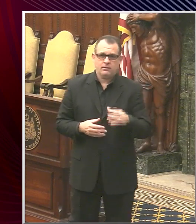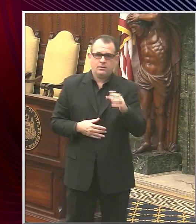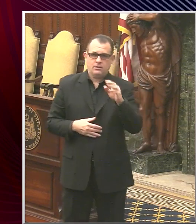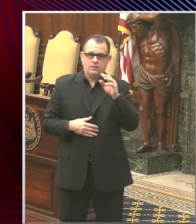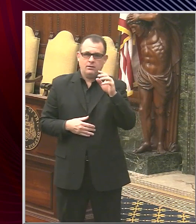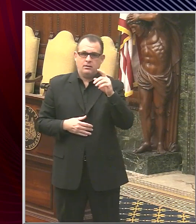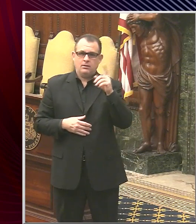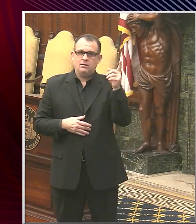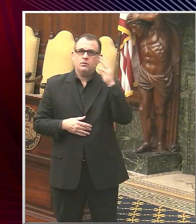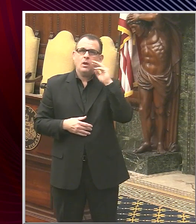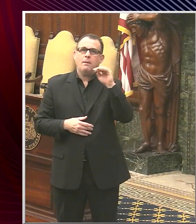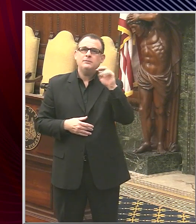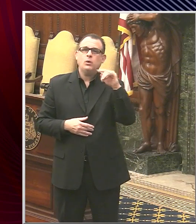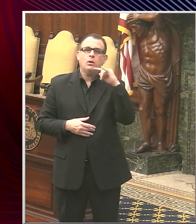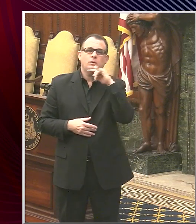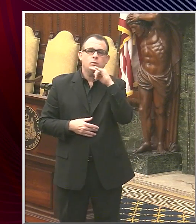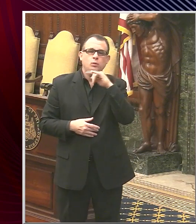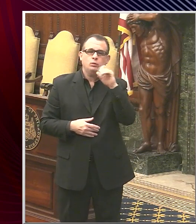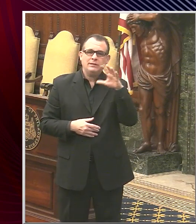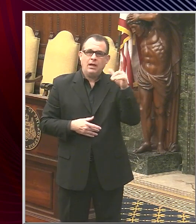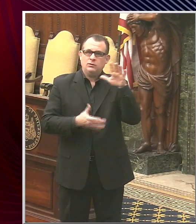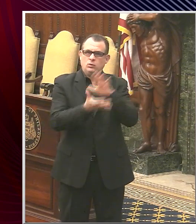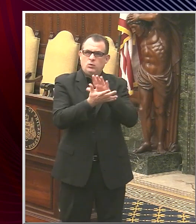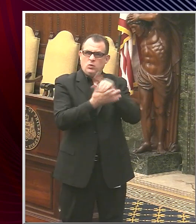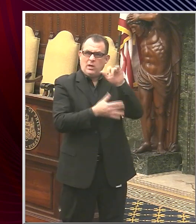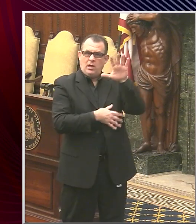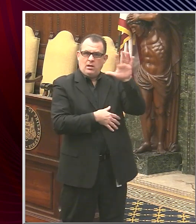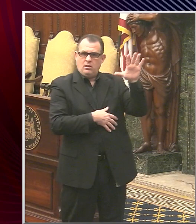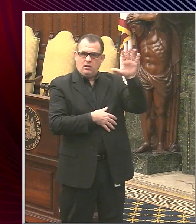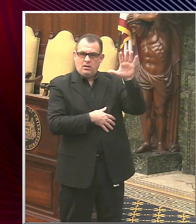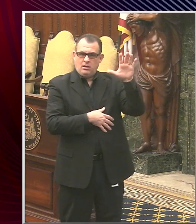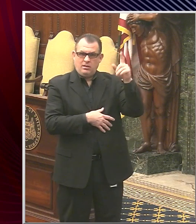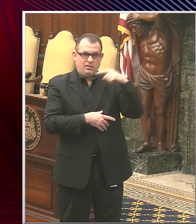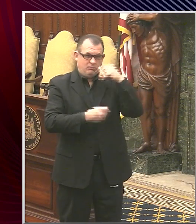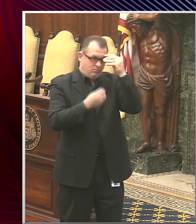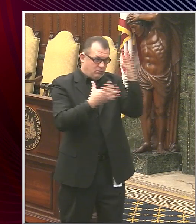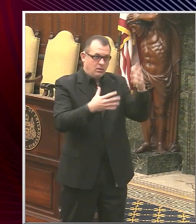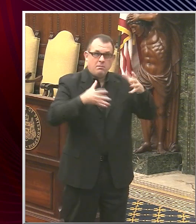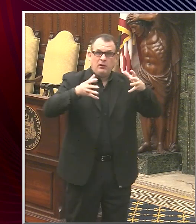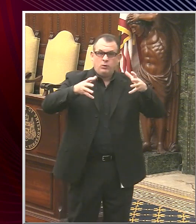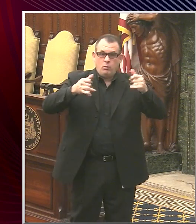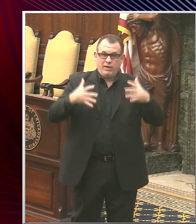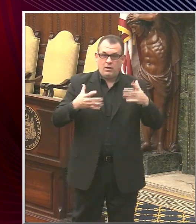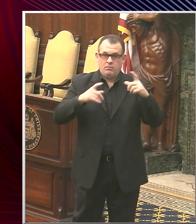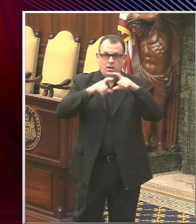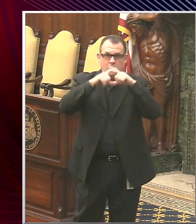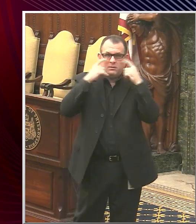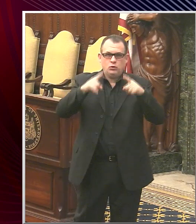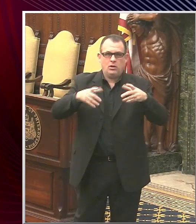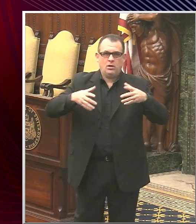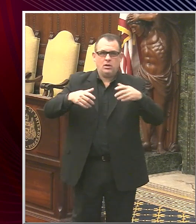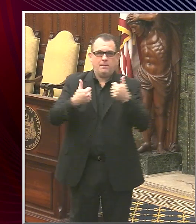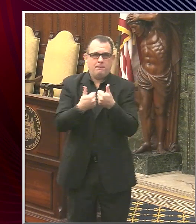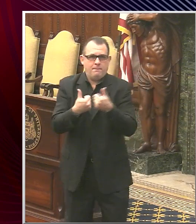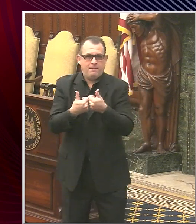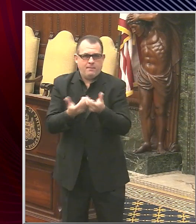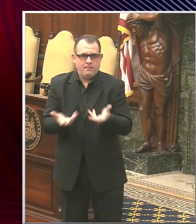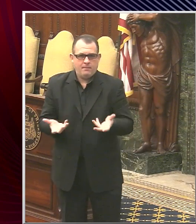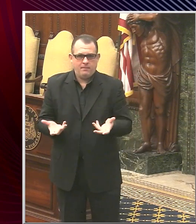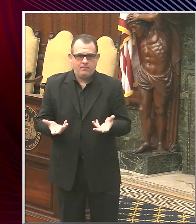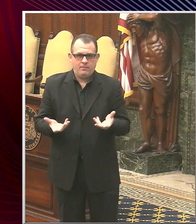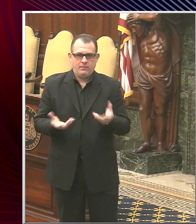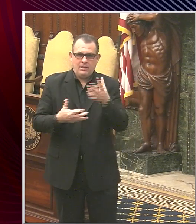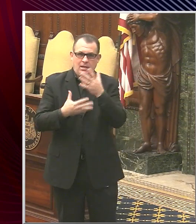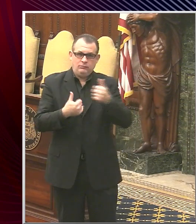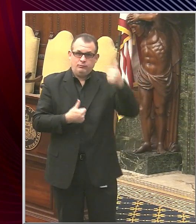have told their high school players, example for basketball players, to wear masks during the game. As the health commissioner of